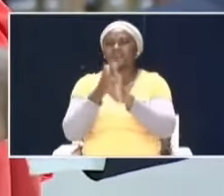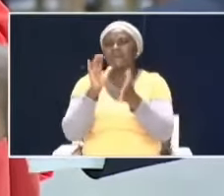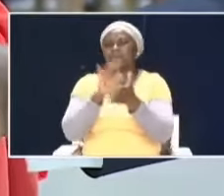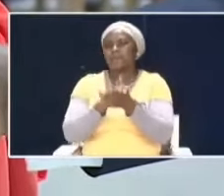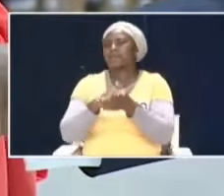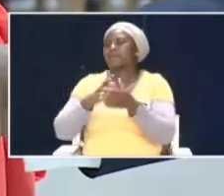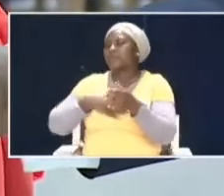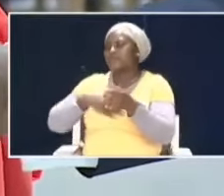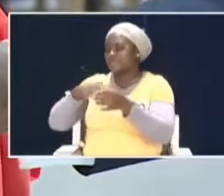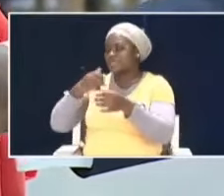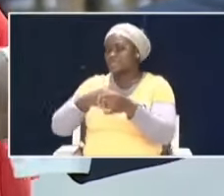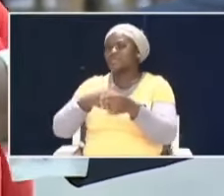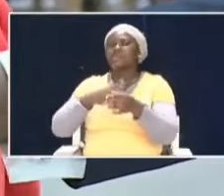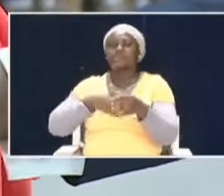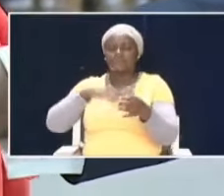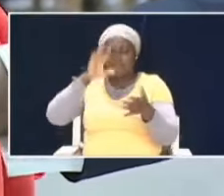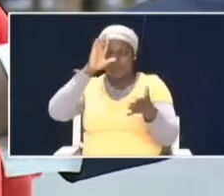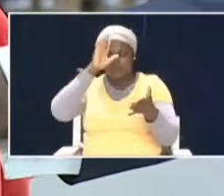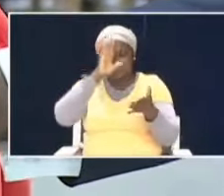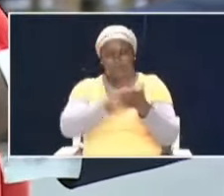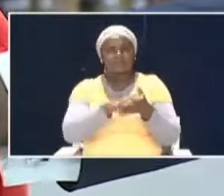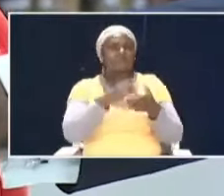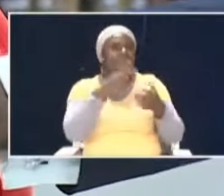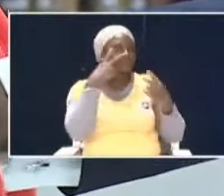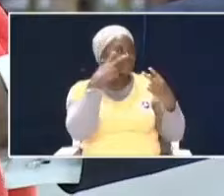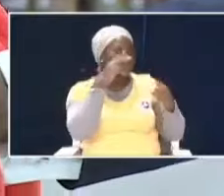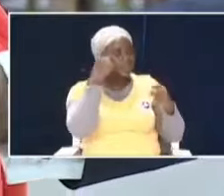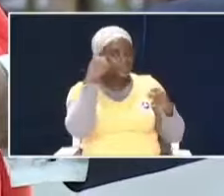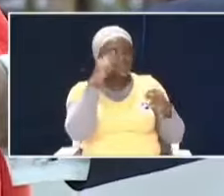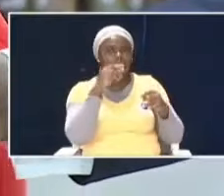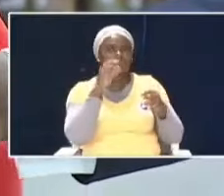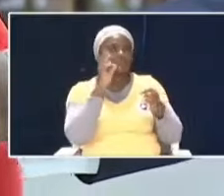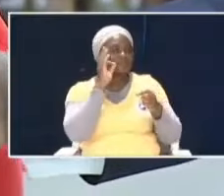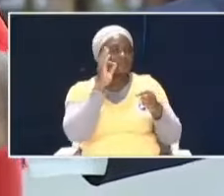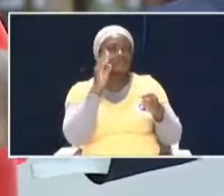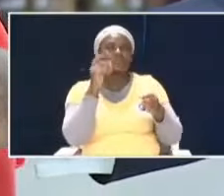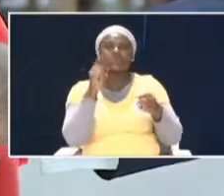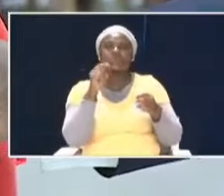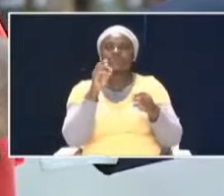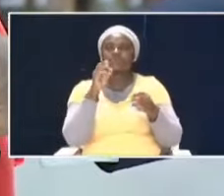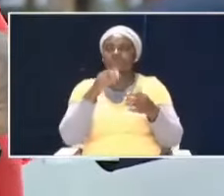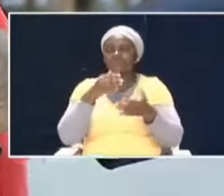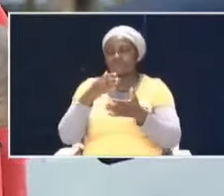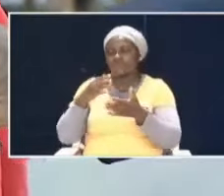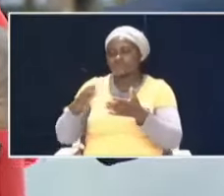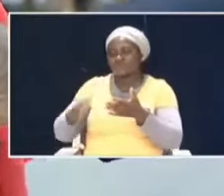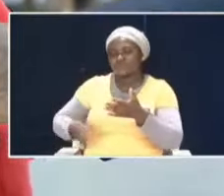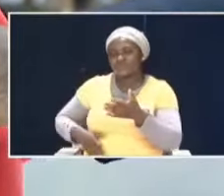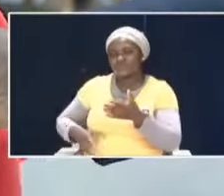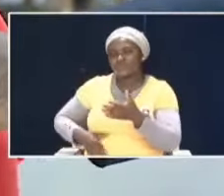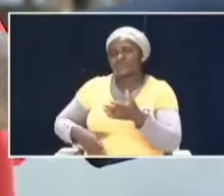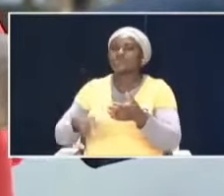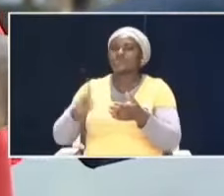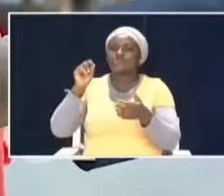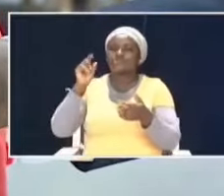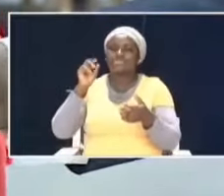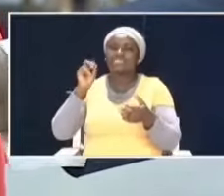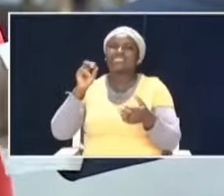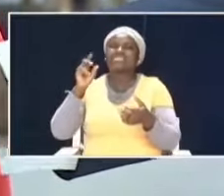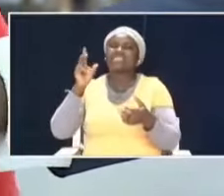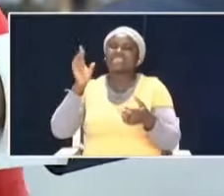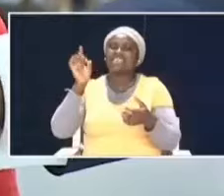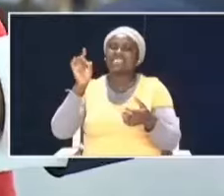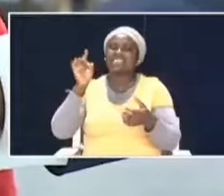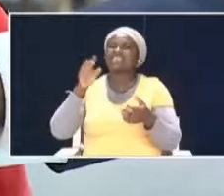have been looking for the fruit of the womb. So in 2018, I was at the viewing center doing Daddy's birthday, and Daddy